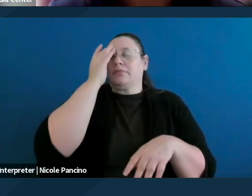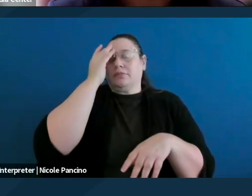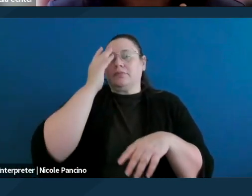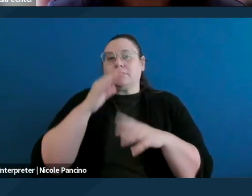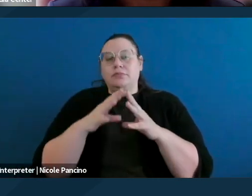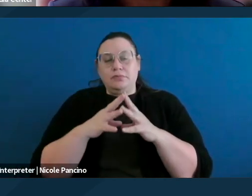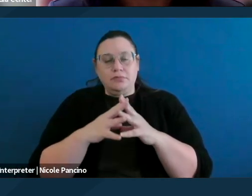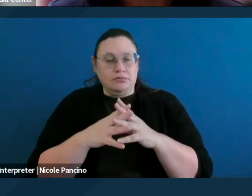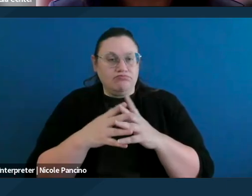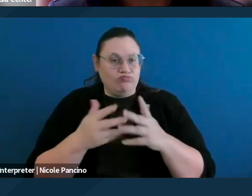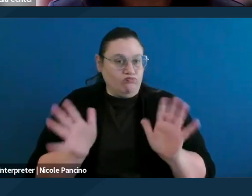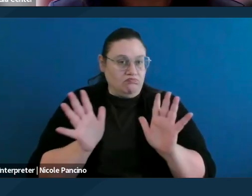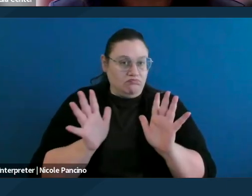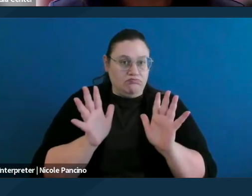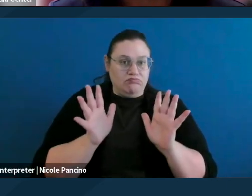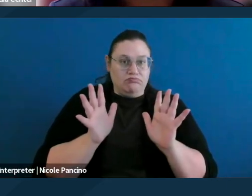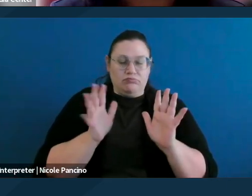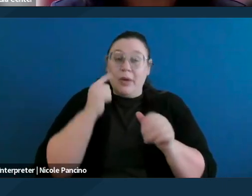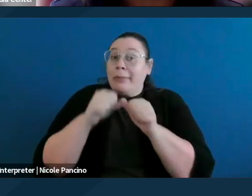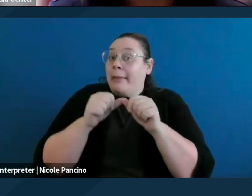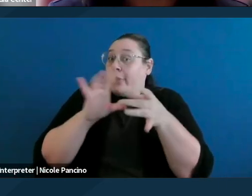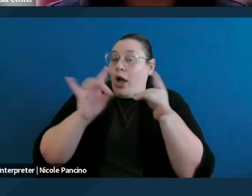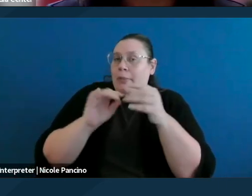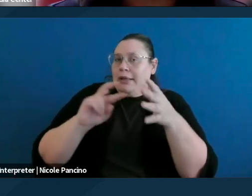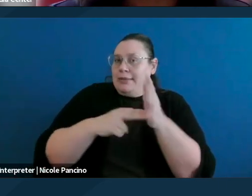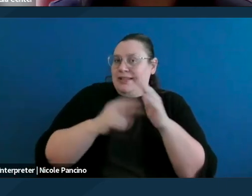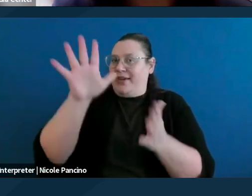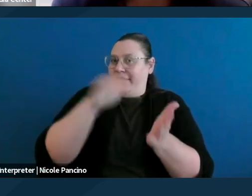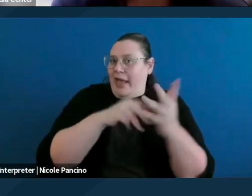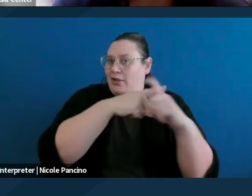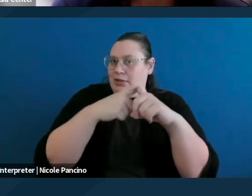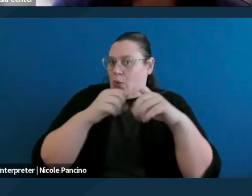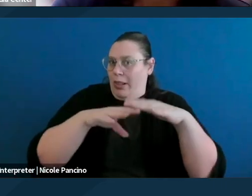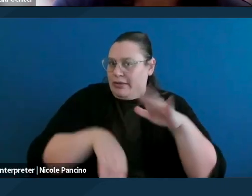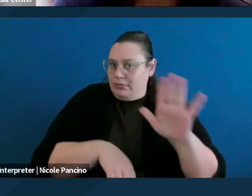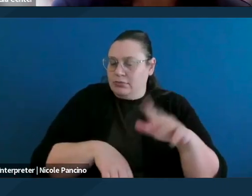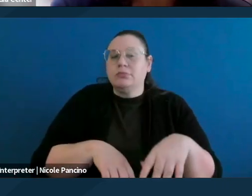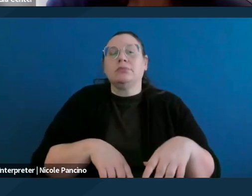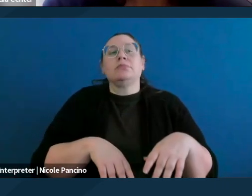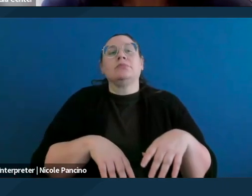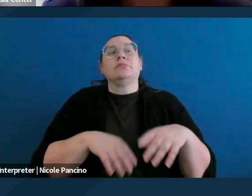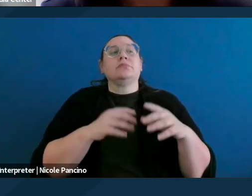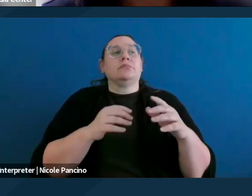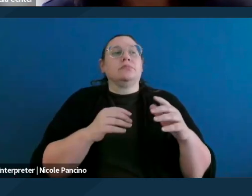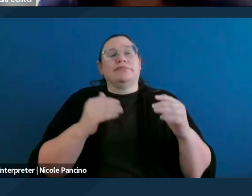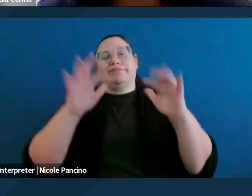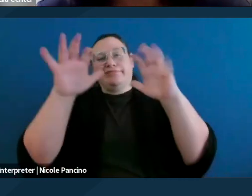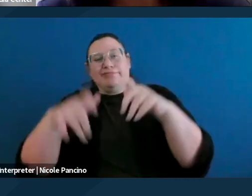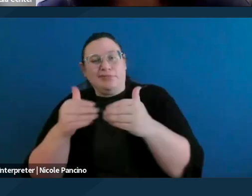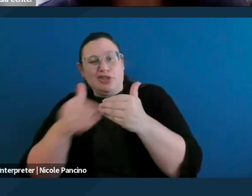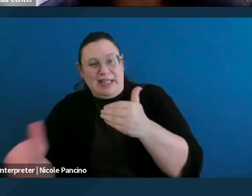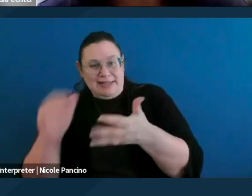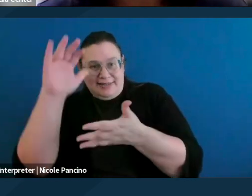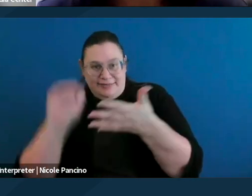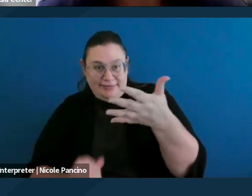your comments in that 5,000 character field. And now you have to fill out the rest of the fields. So